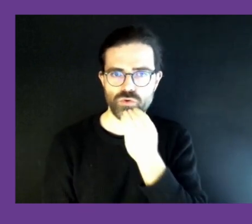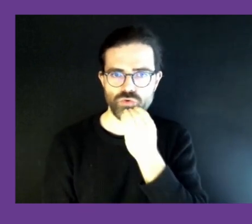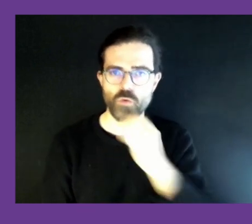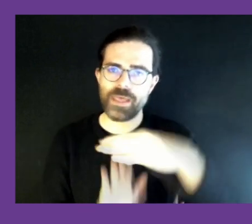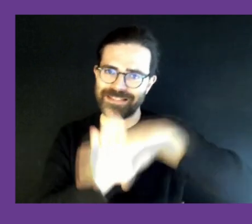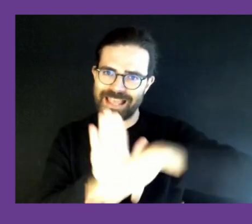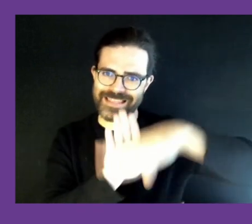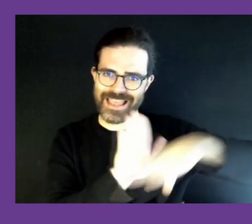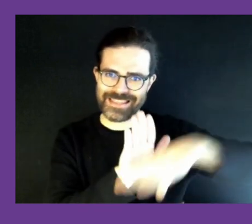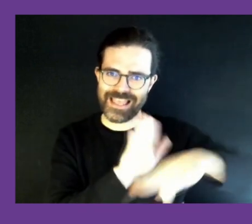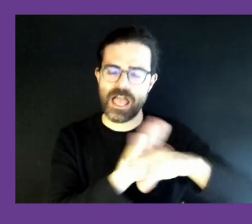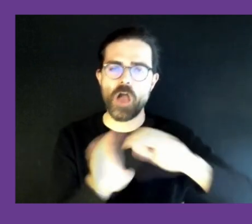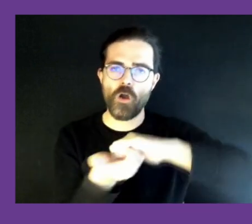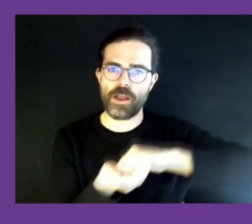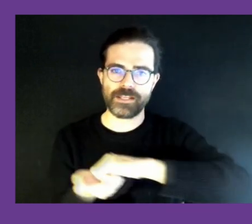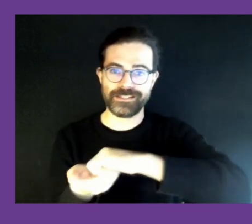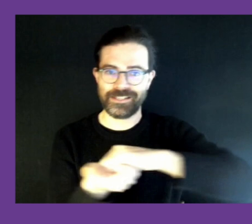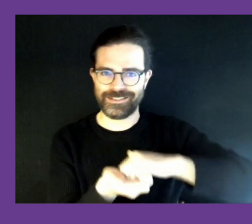with you today.